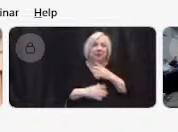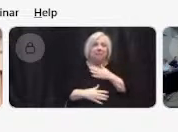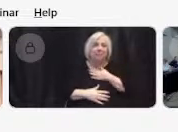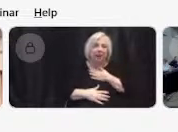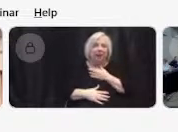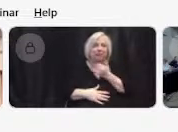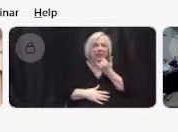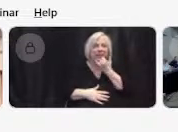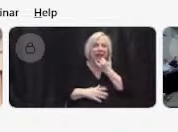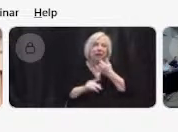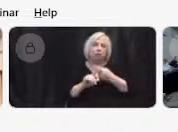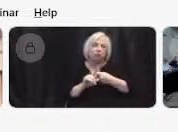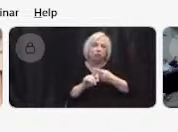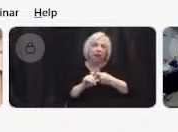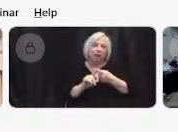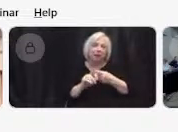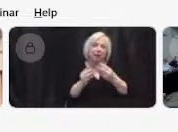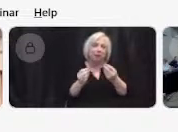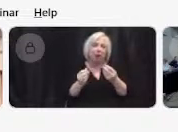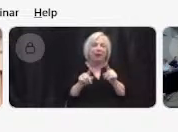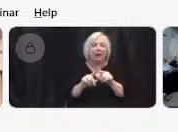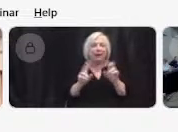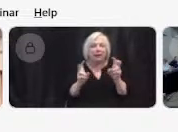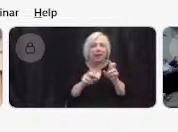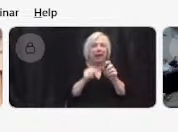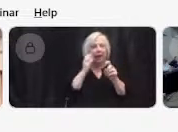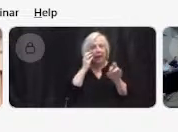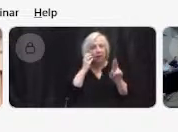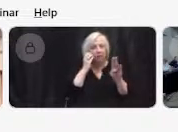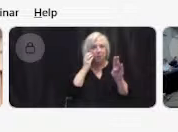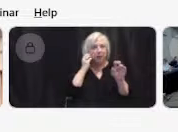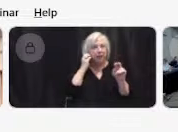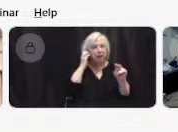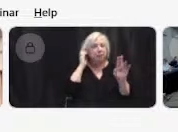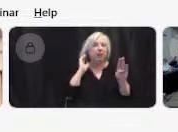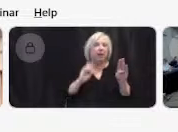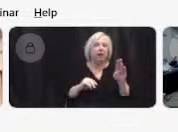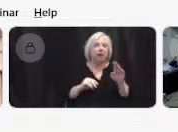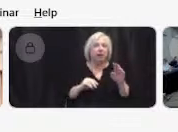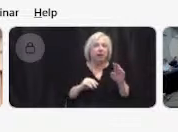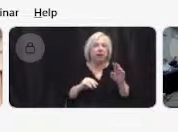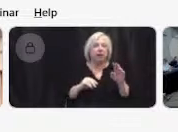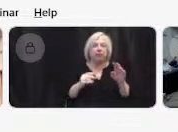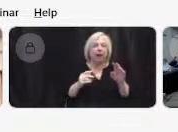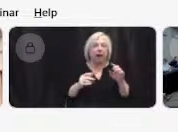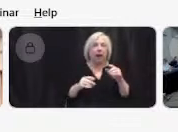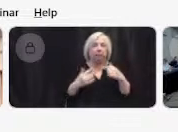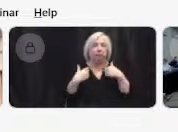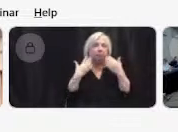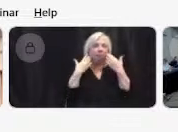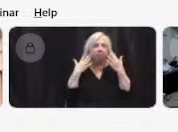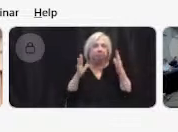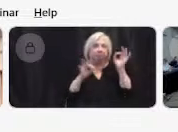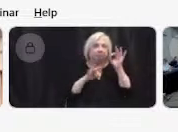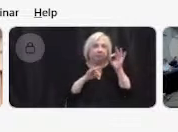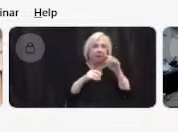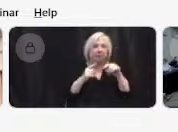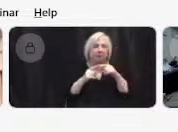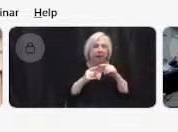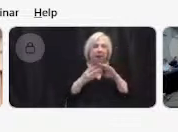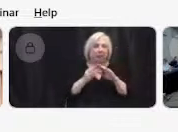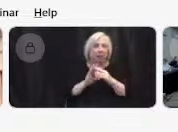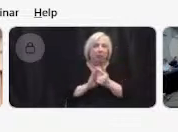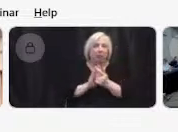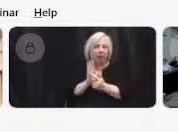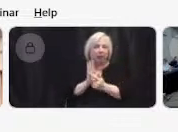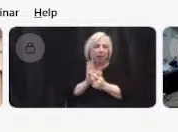to rent out the property as an Airbnb. I was not aware of the ordinance, and